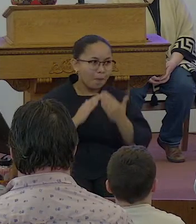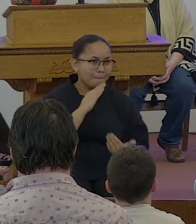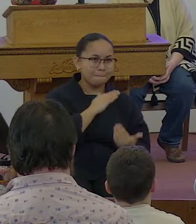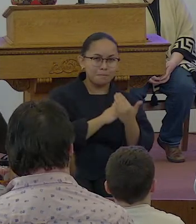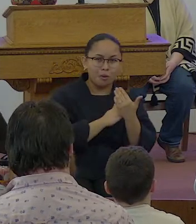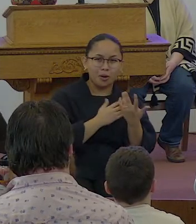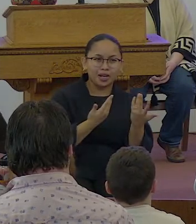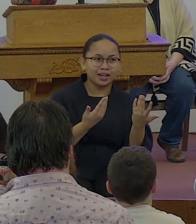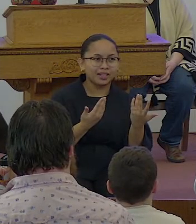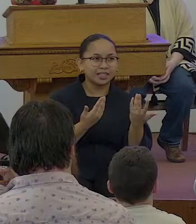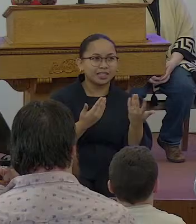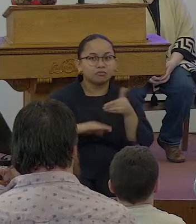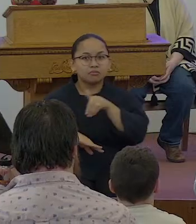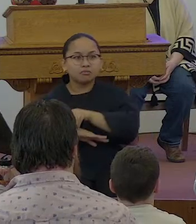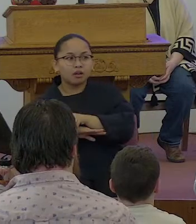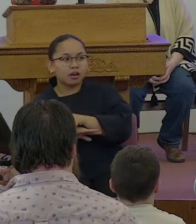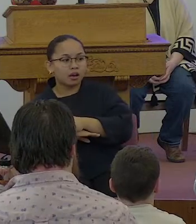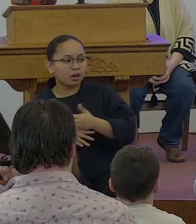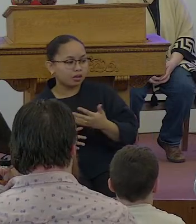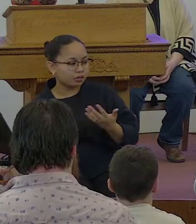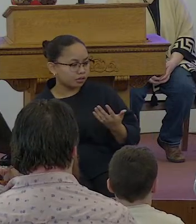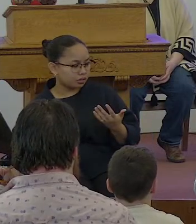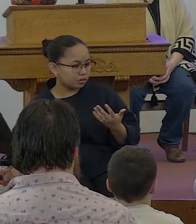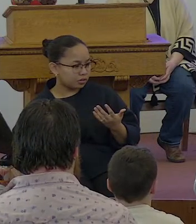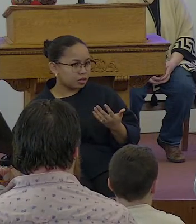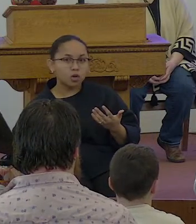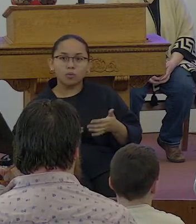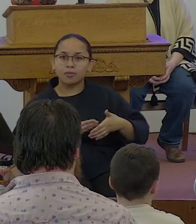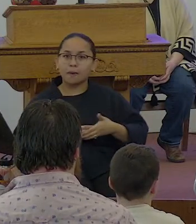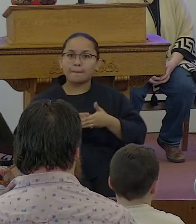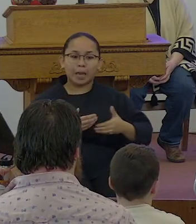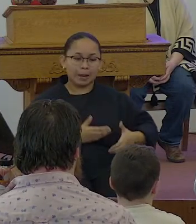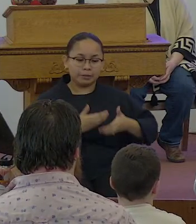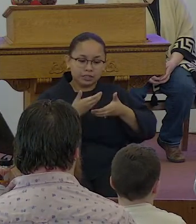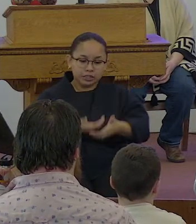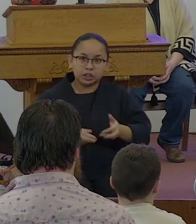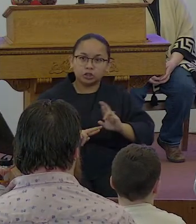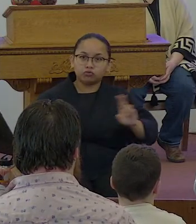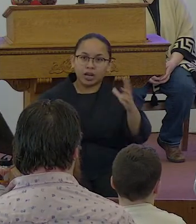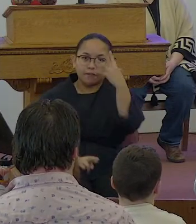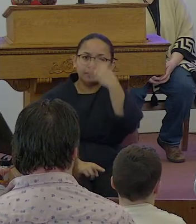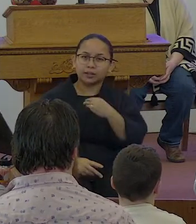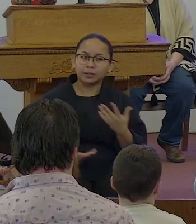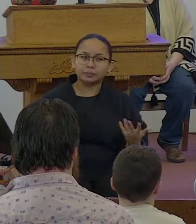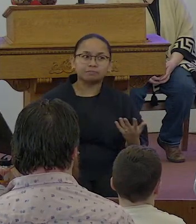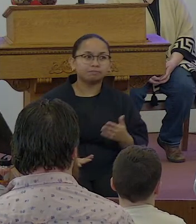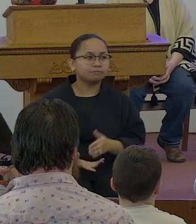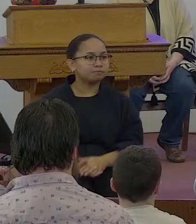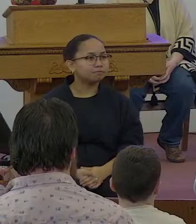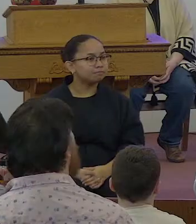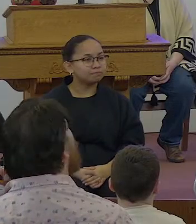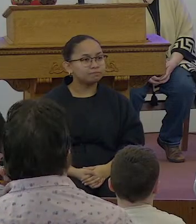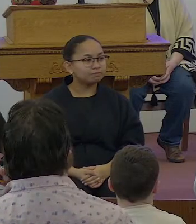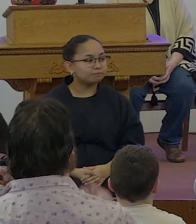morning? Evening. Time to put the baby down for a nap.